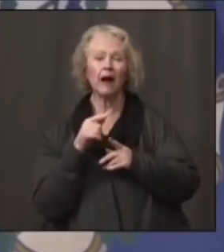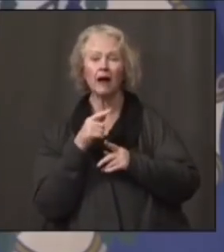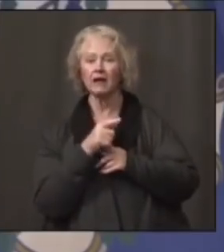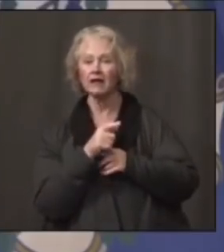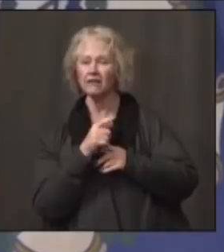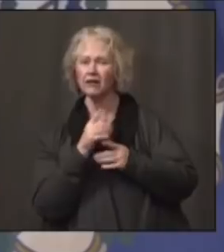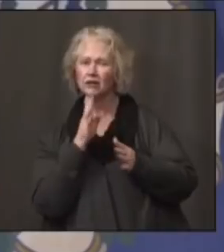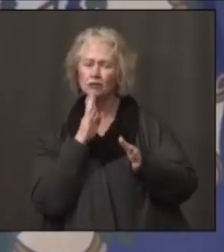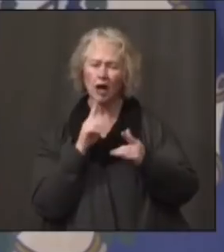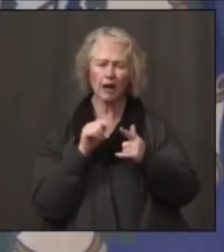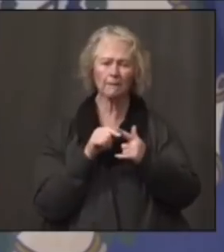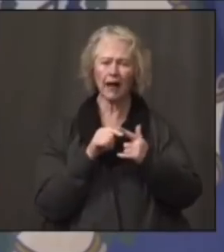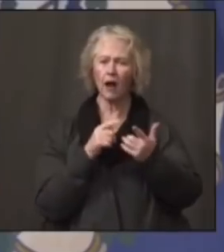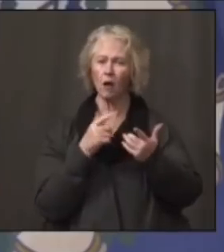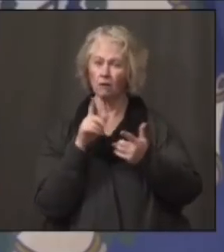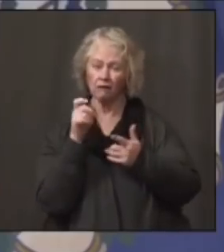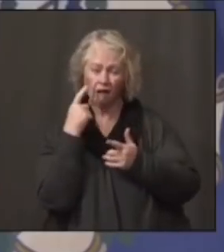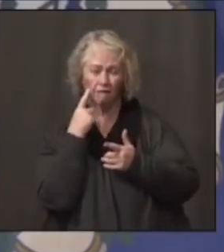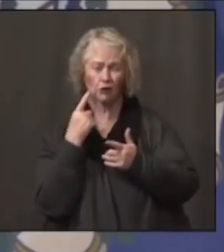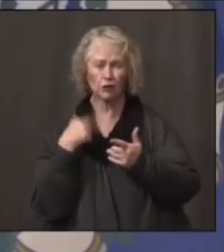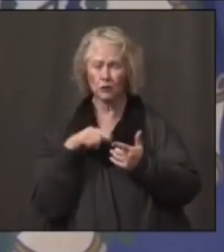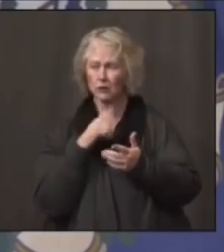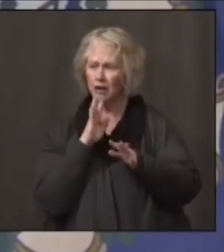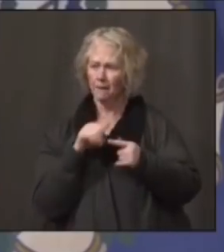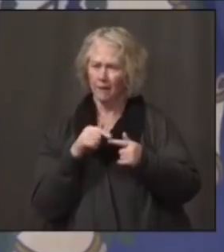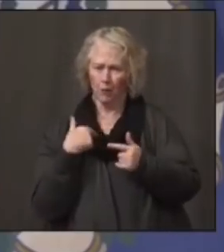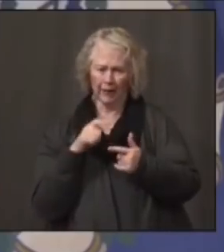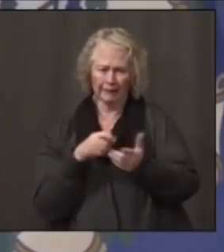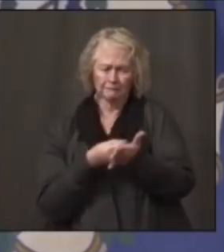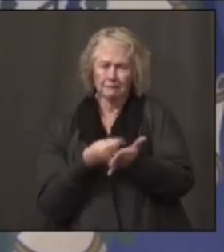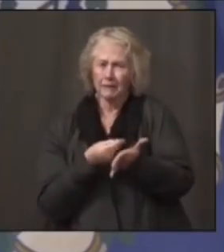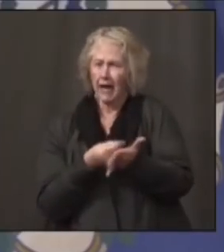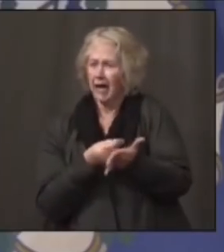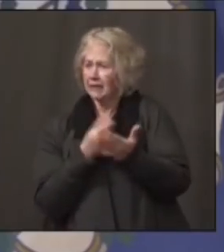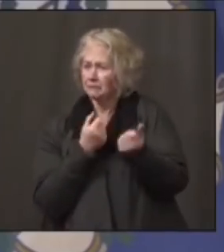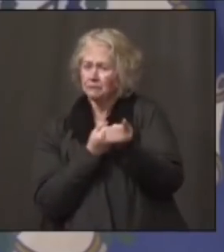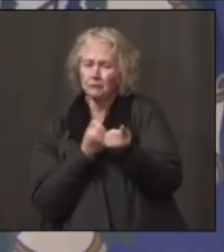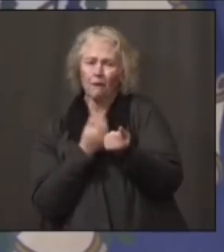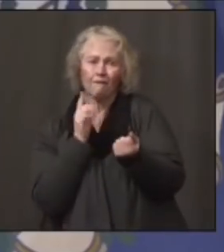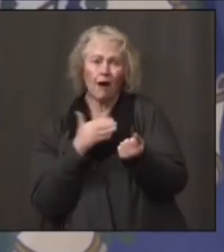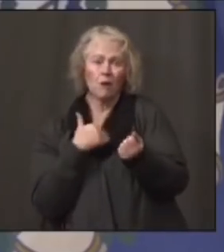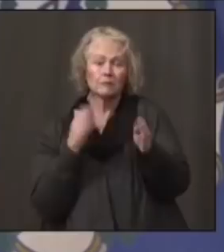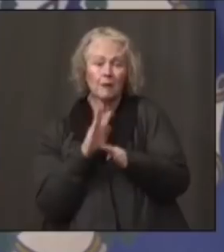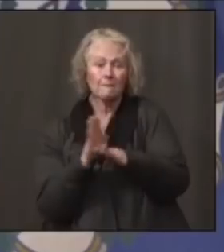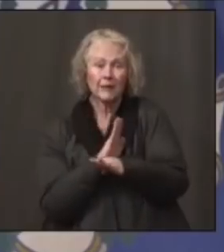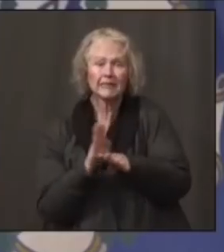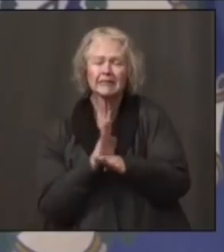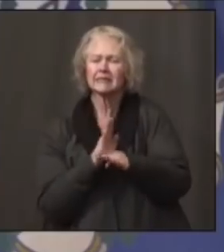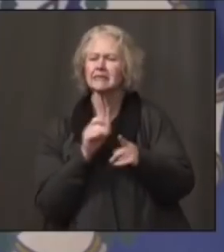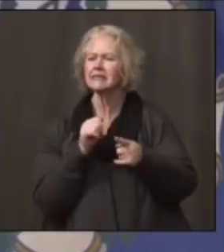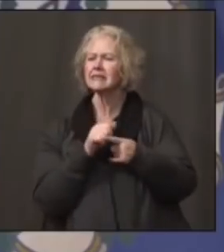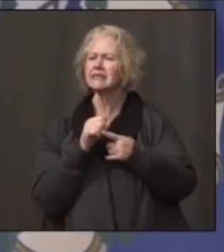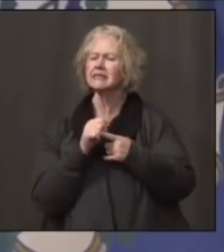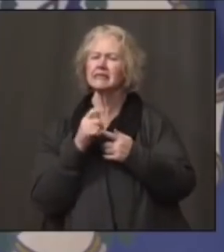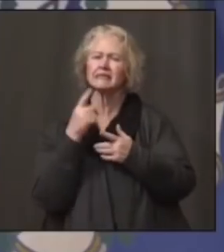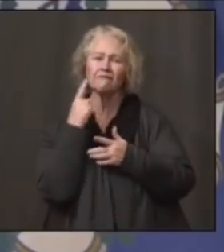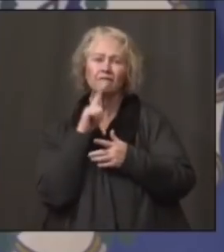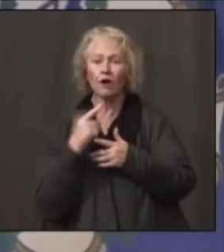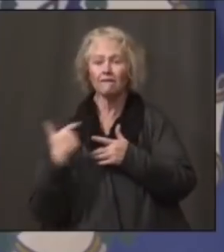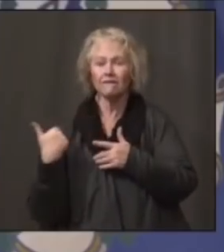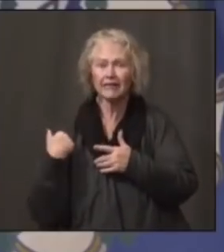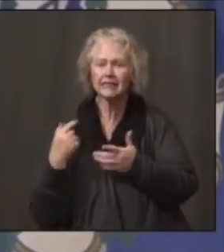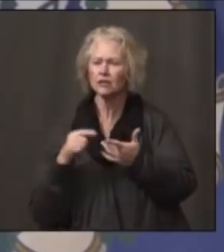for fiscal support, in particular for small business, in particular for vaccinations and more testing as they're going